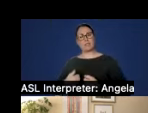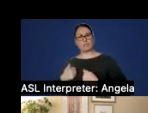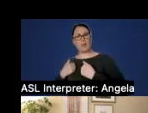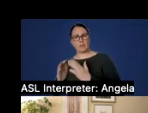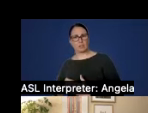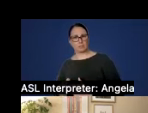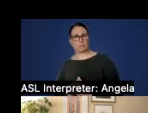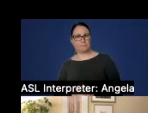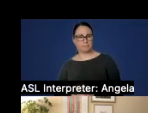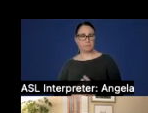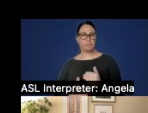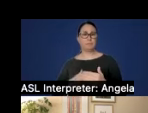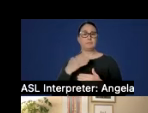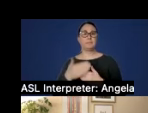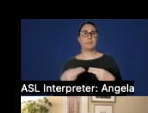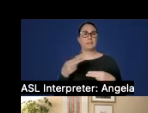Deb.